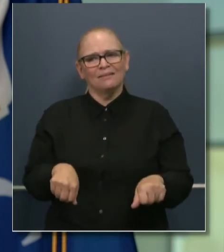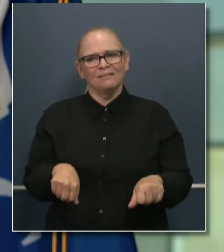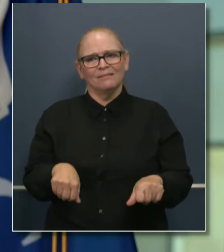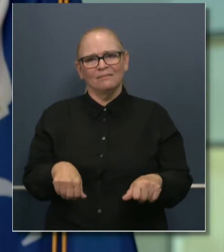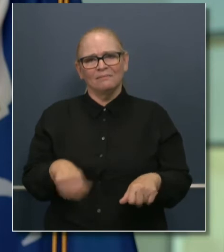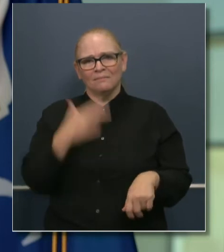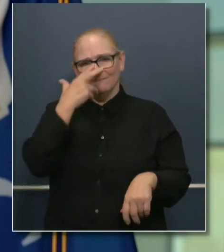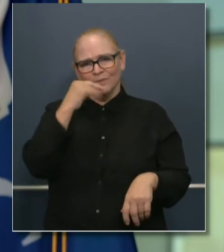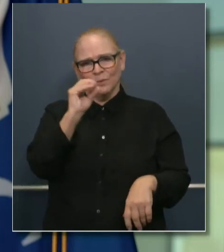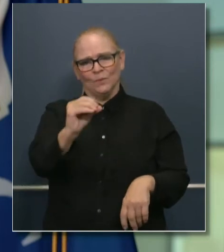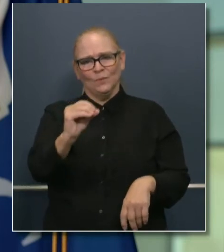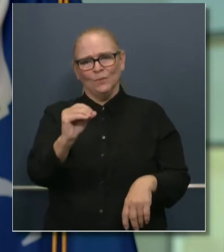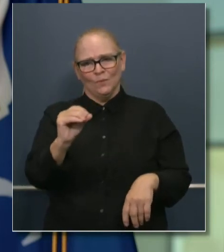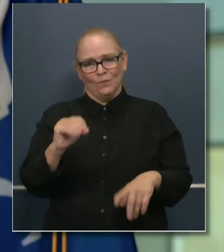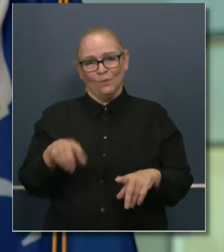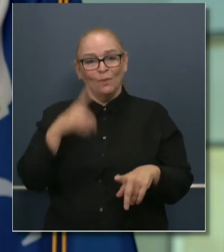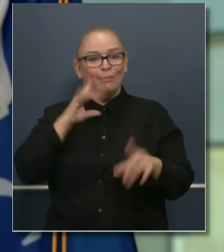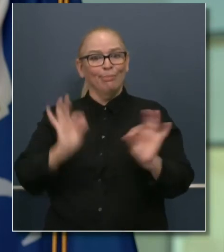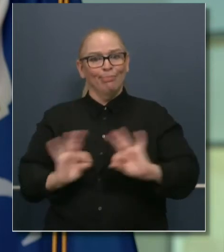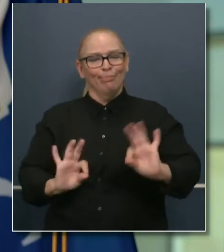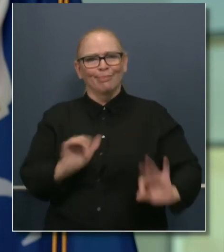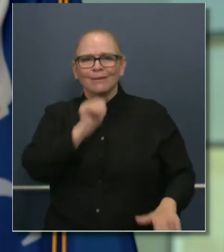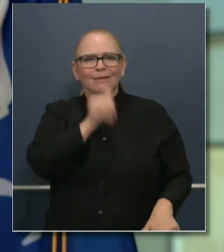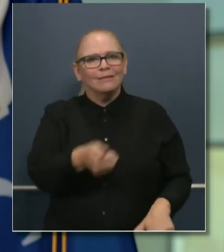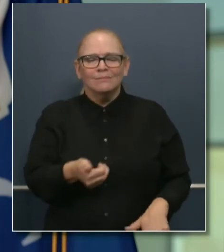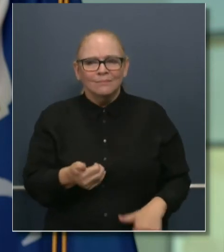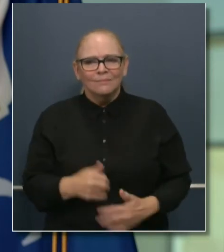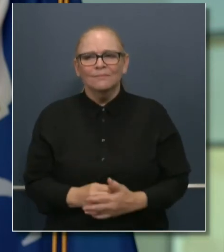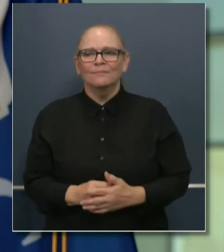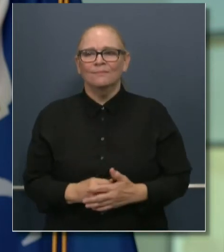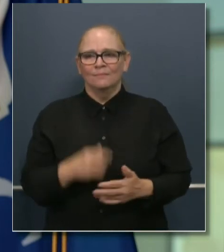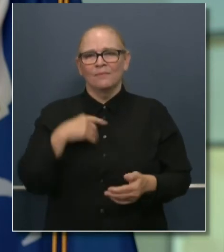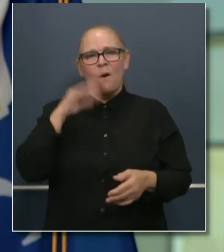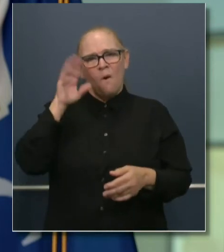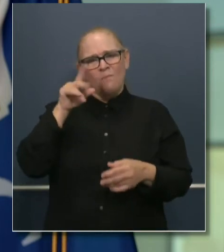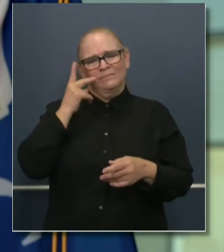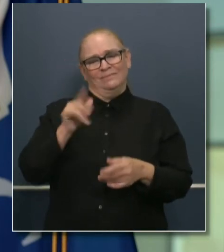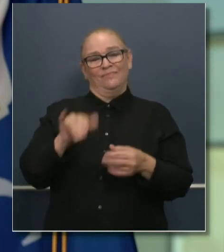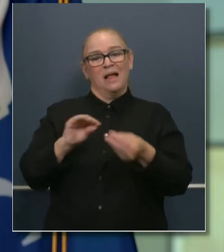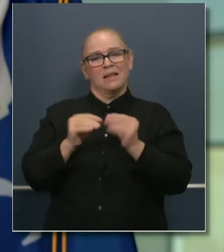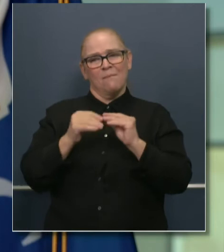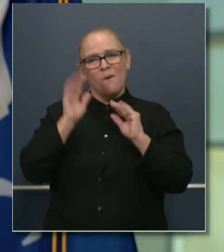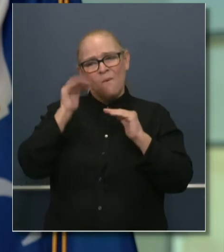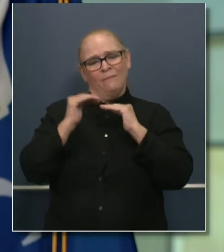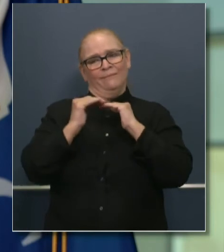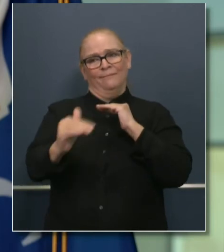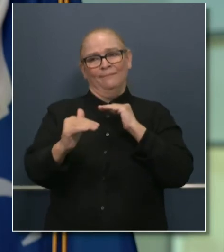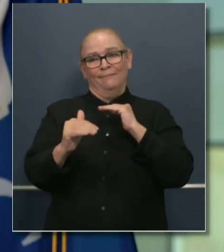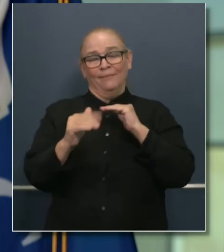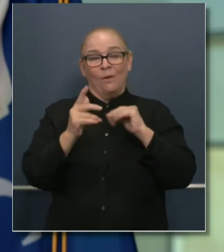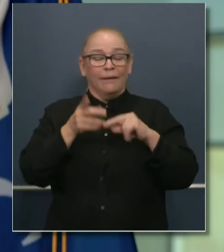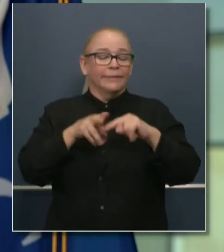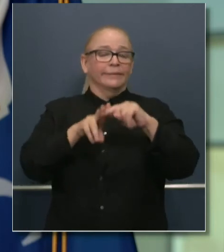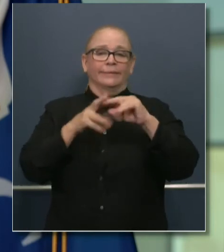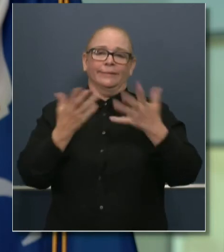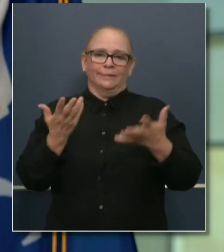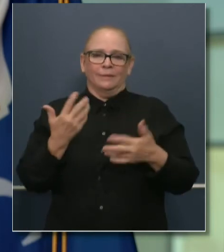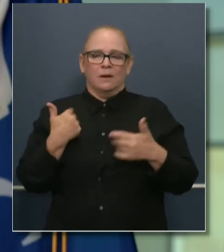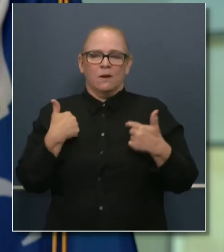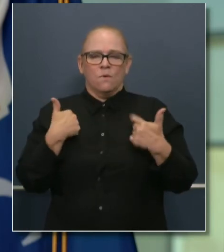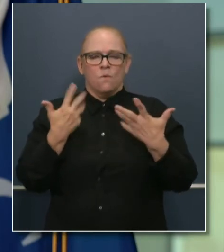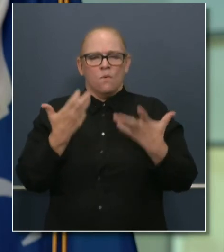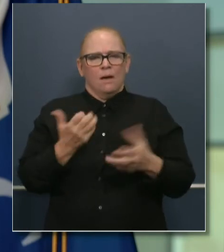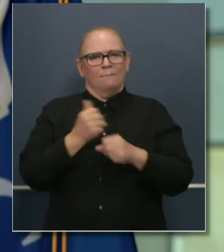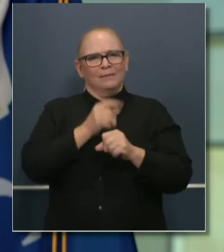meaning we're likely to see those numbers remain stubbornly high over the course of the next number of